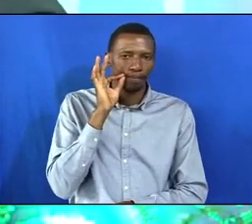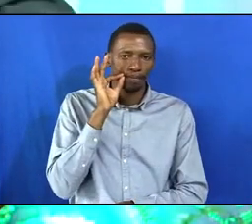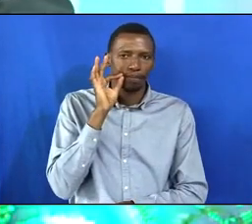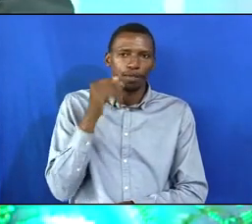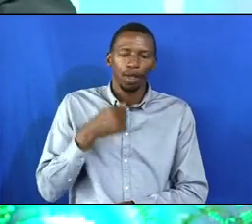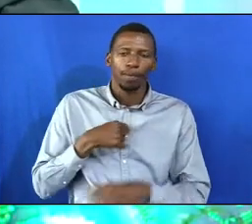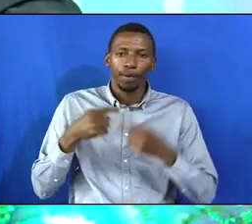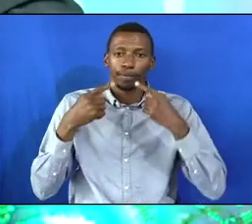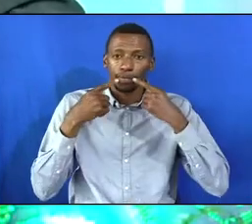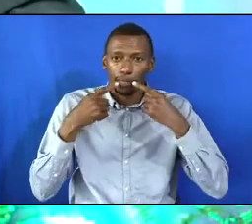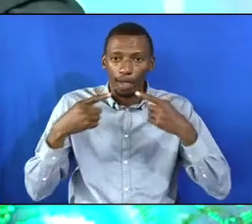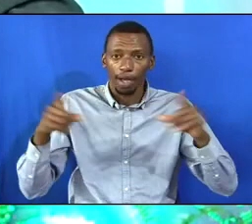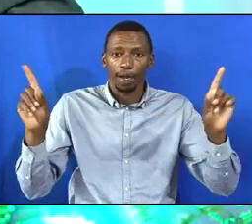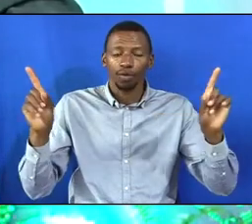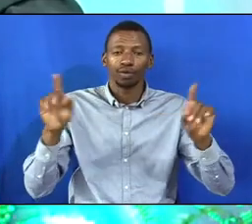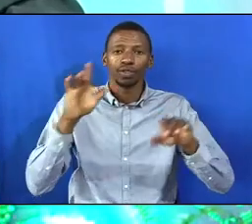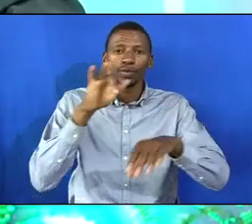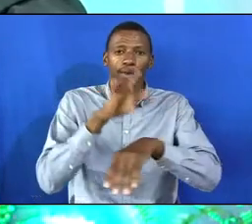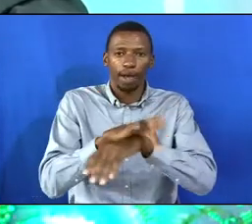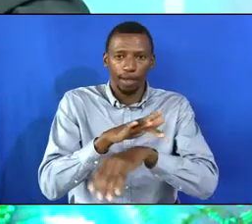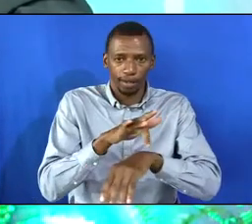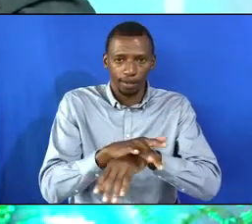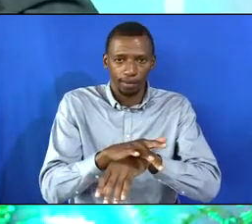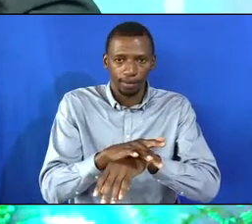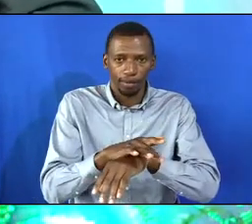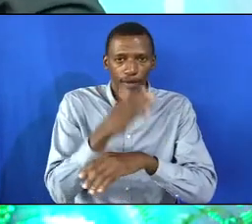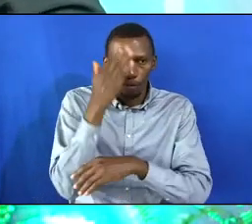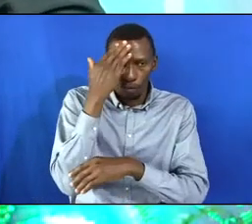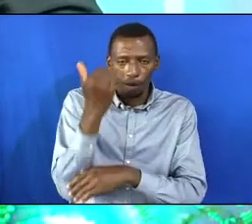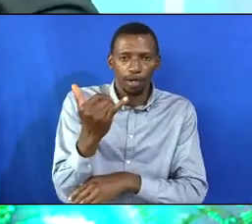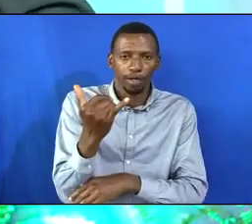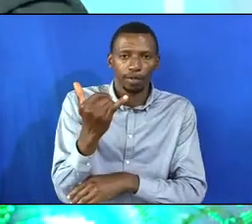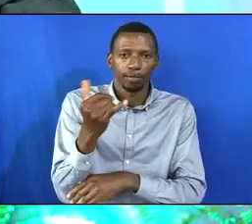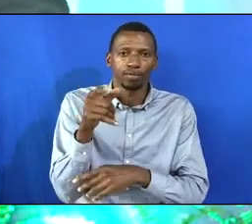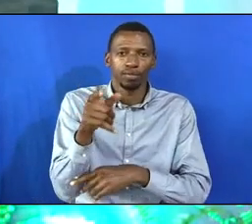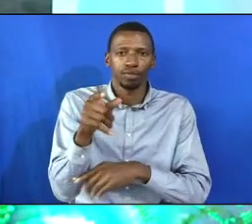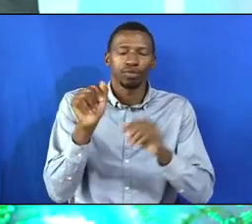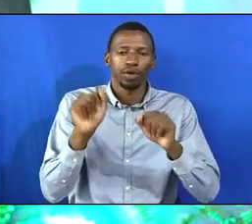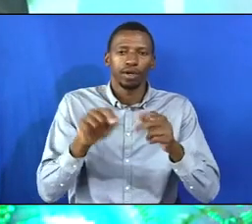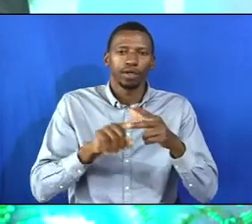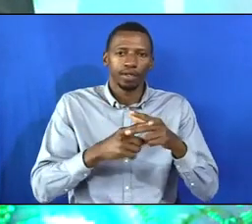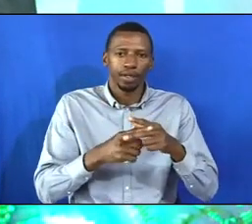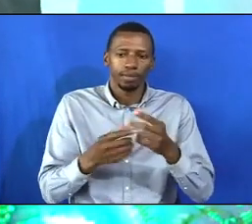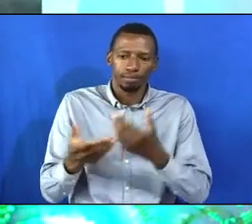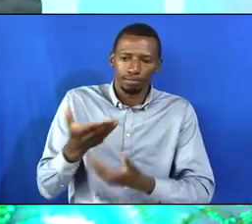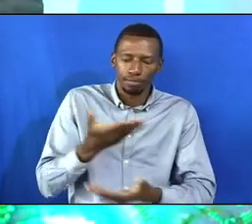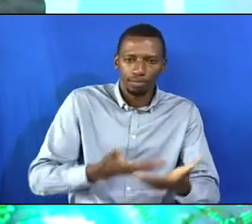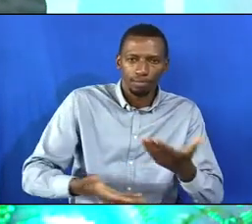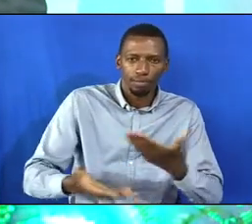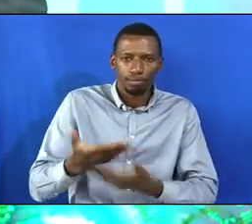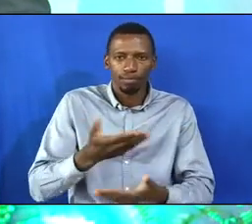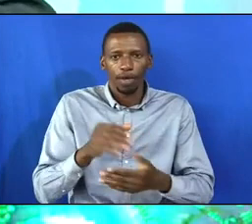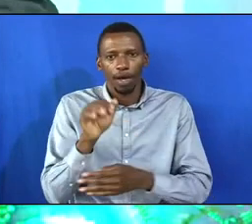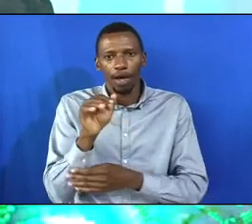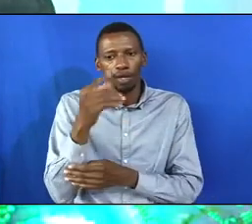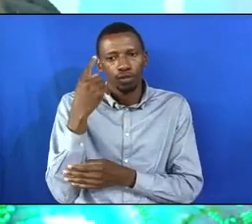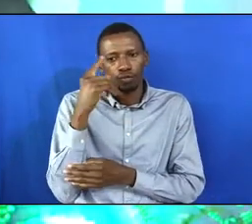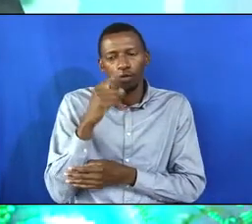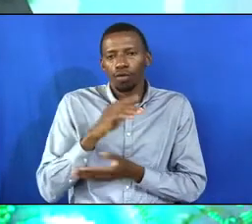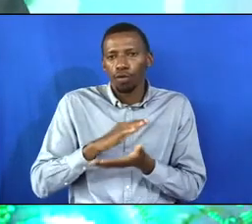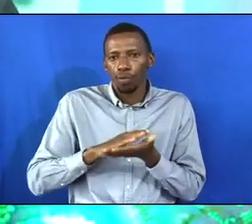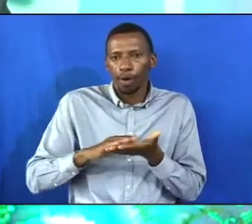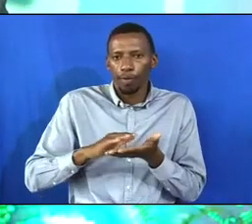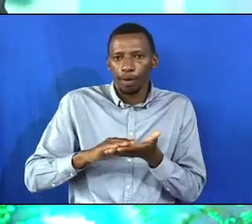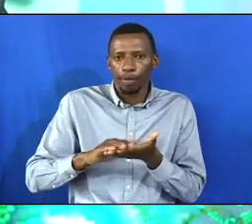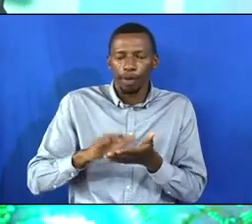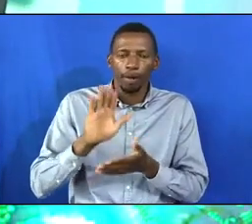So I'm announcing that well in advance so that you begin negotiating permission. You begin